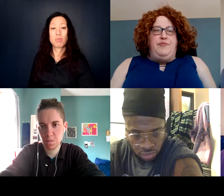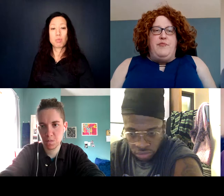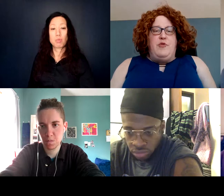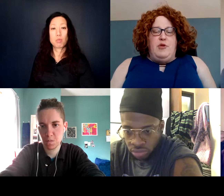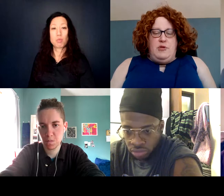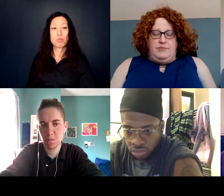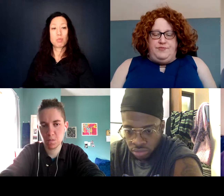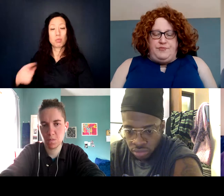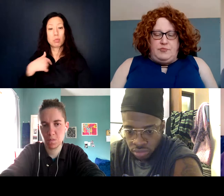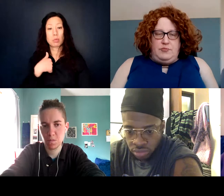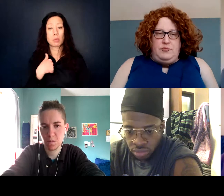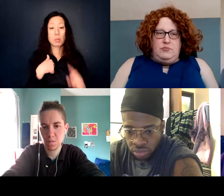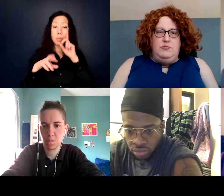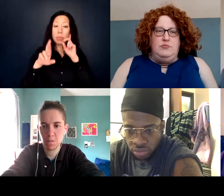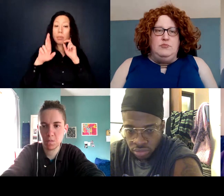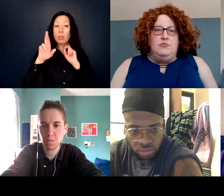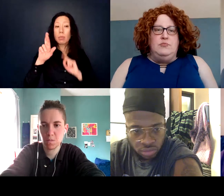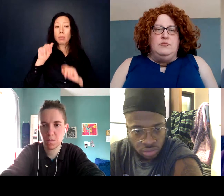This is Ray. I'm